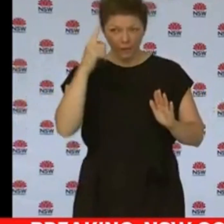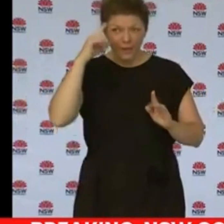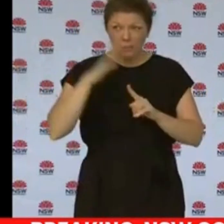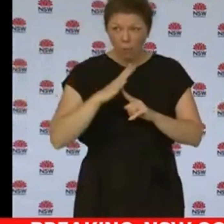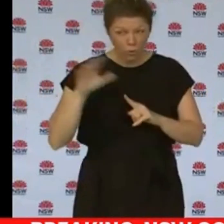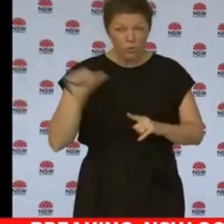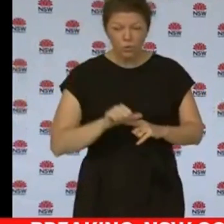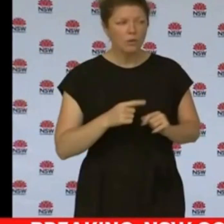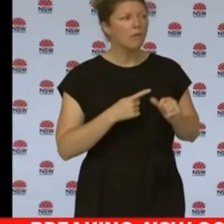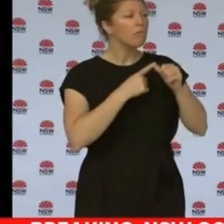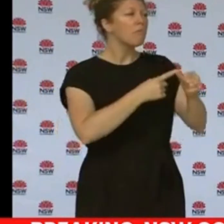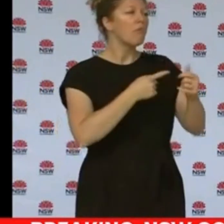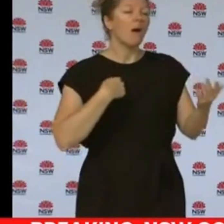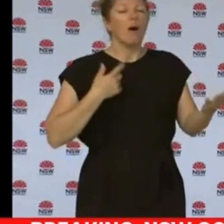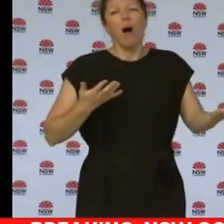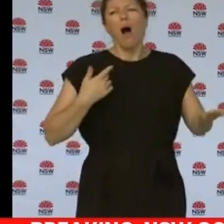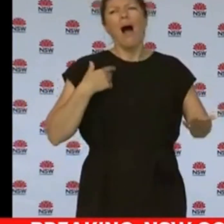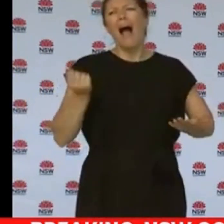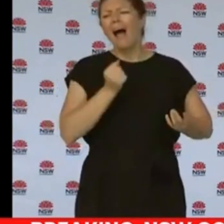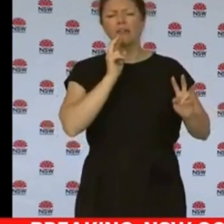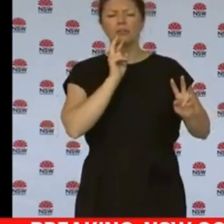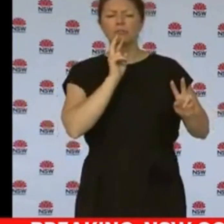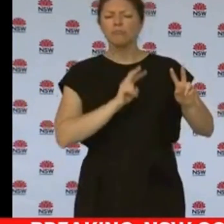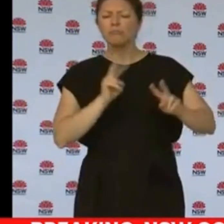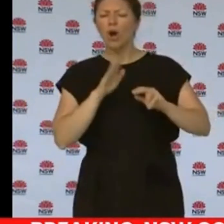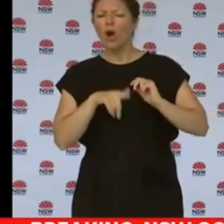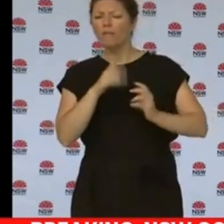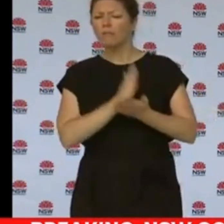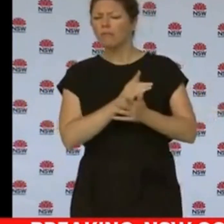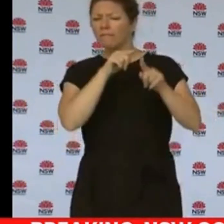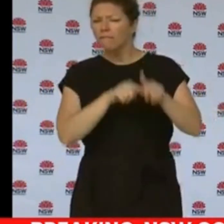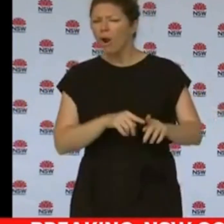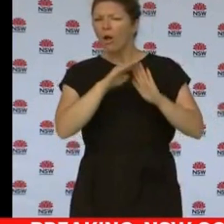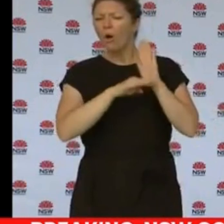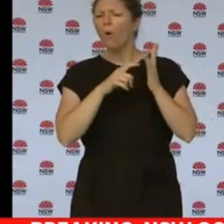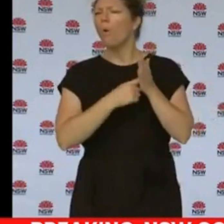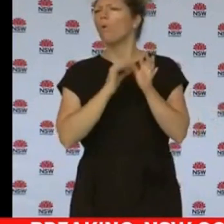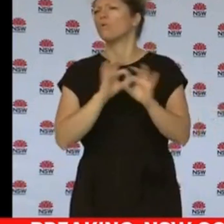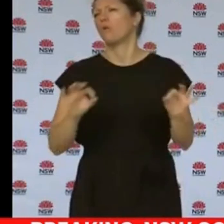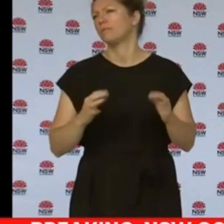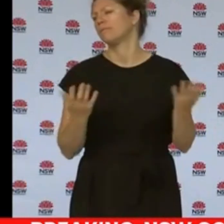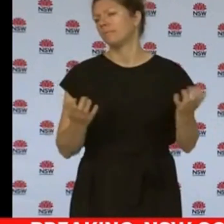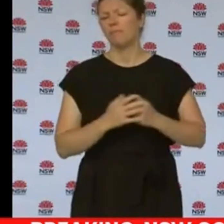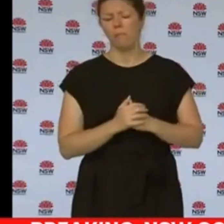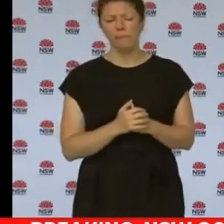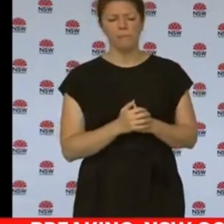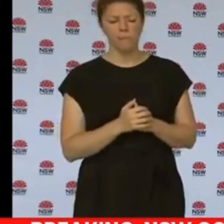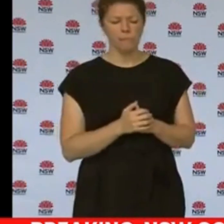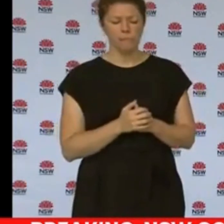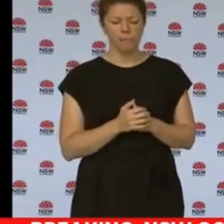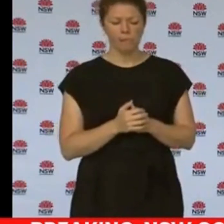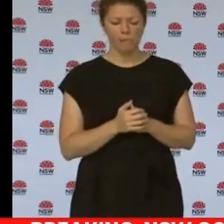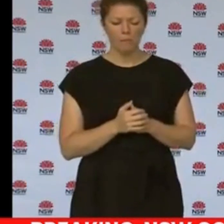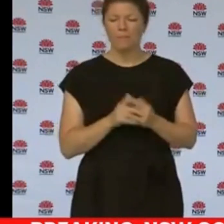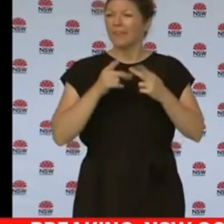don't disagree with that statement, but I'd obviously look at the facts in terms of compliance. But it also depends on the